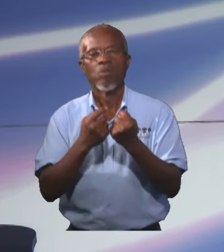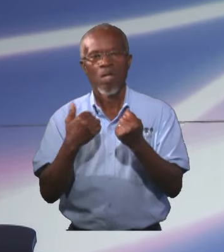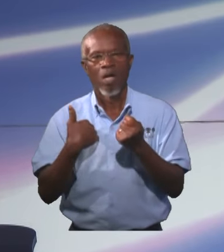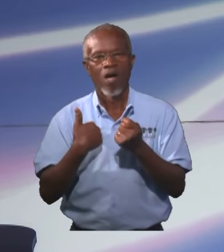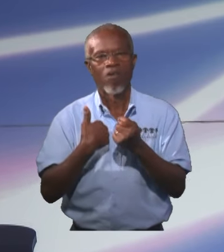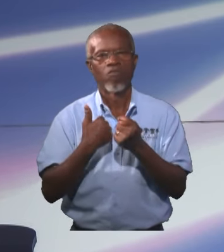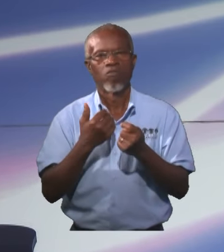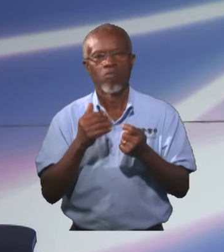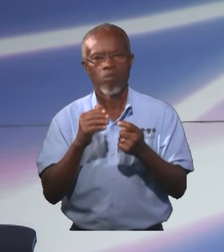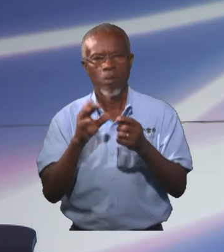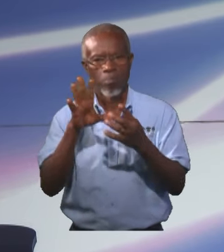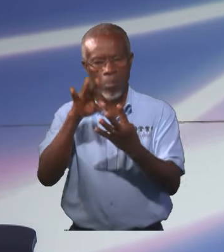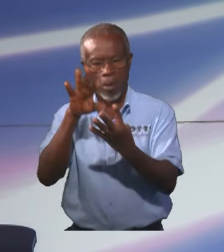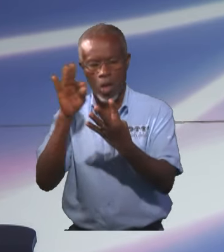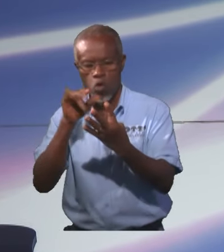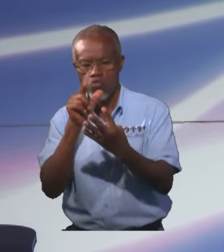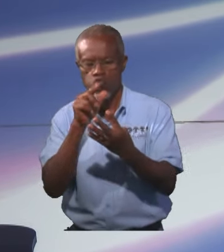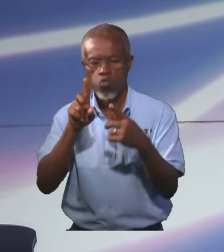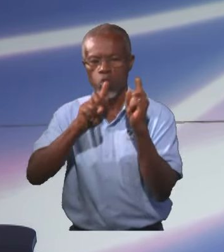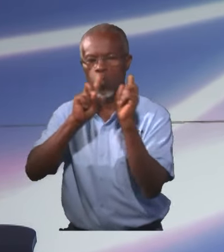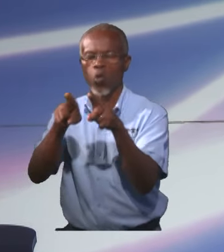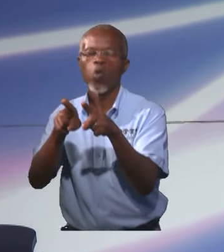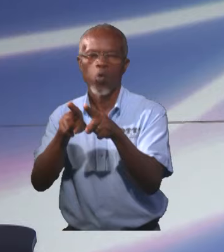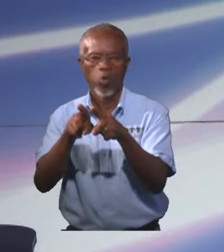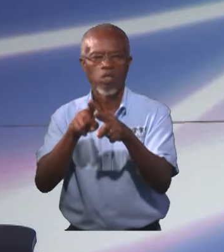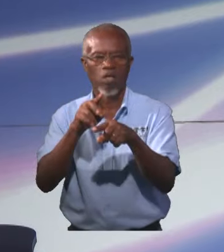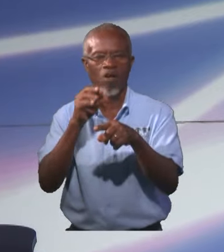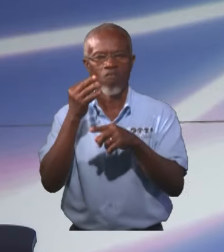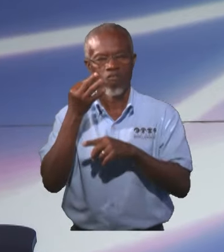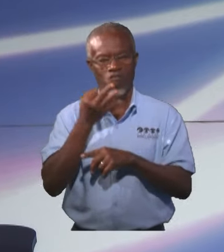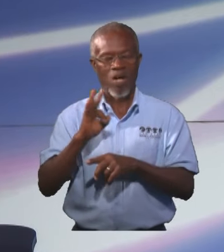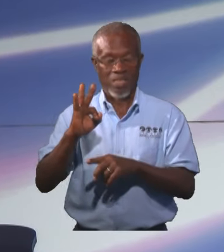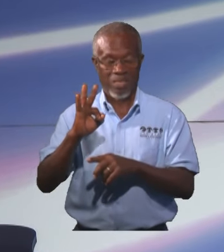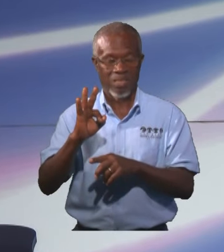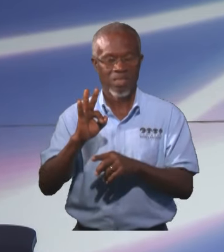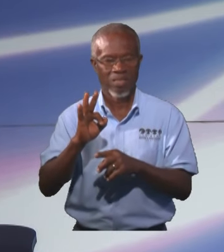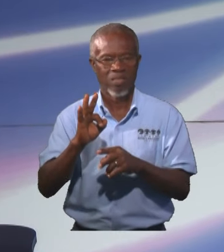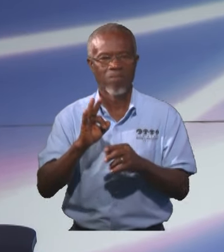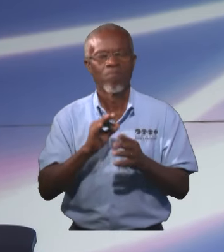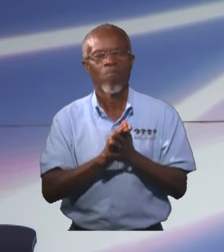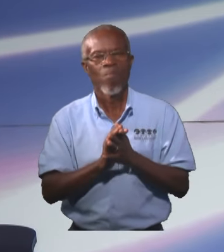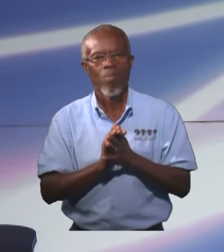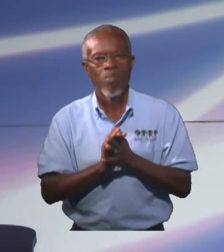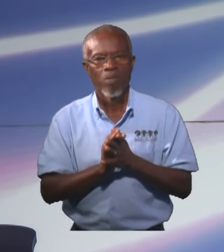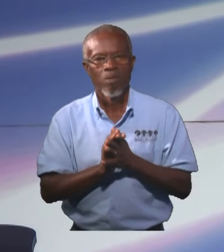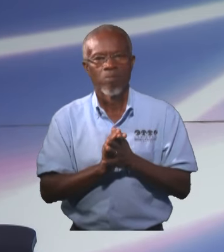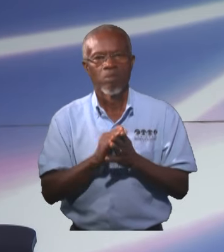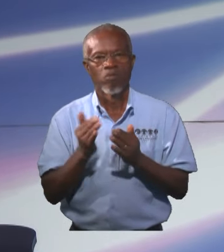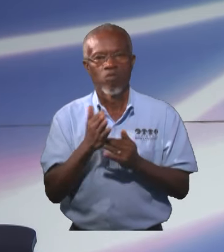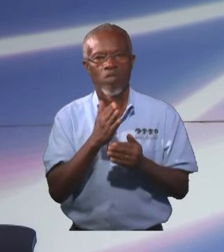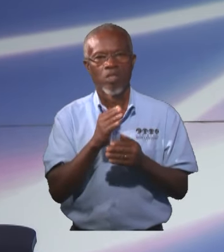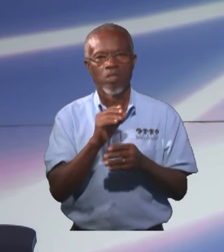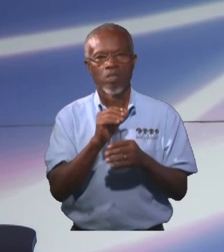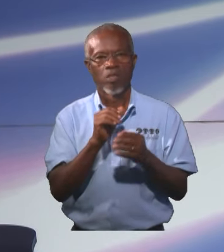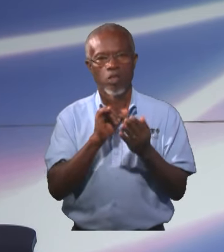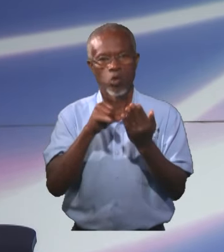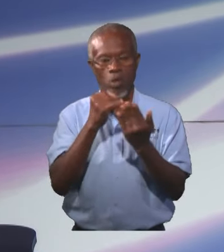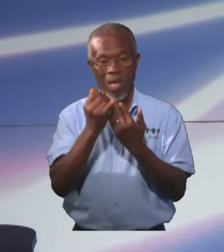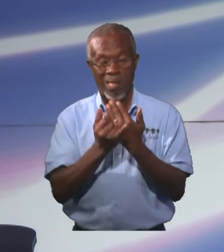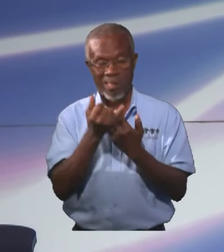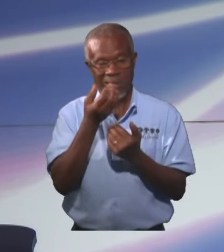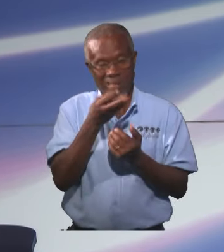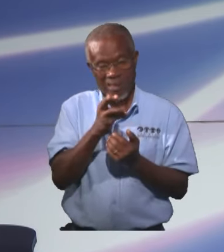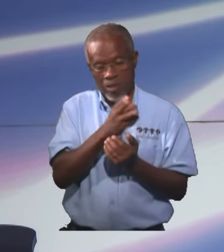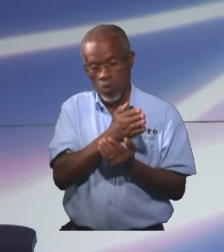The Games of the 33rd Olympiad is scheduled to take place from 26 July to 11th August, and here is who will compete for